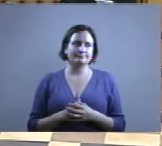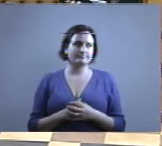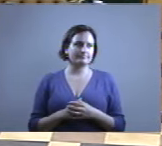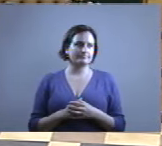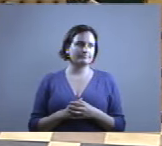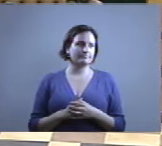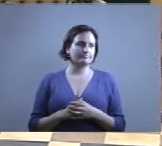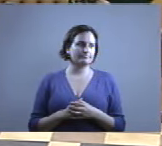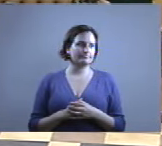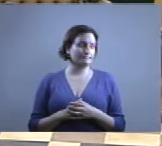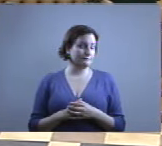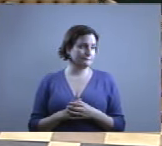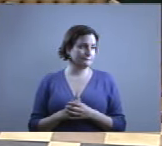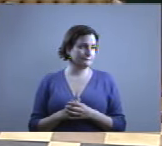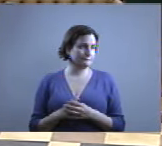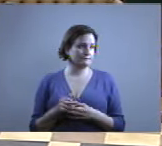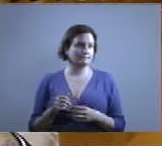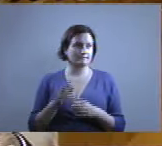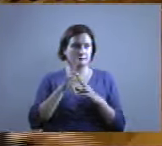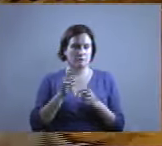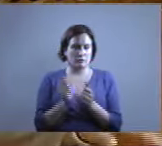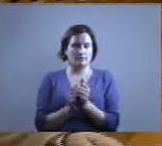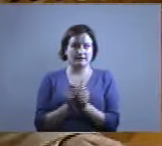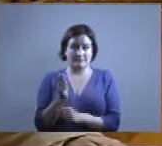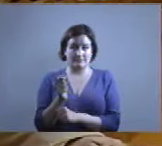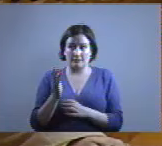Honourable Deputy Speaker, Honourable Deputy President,